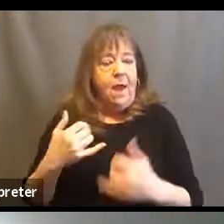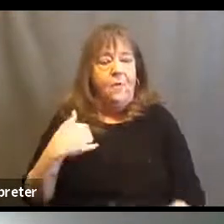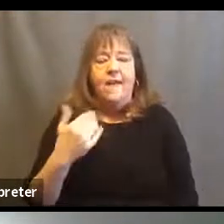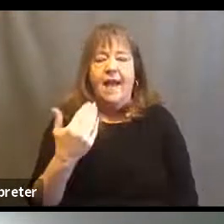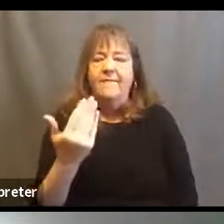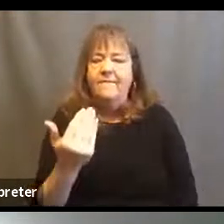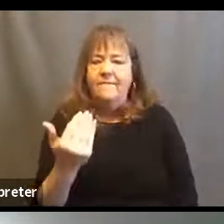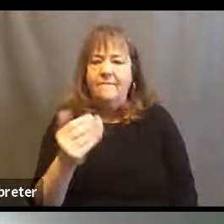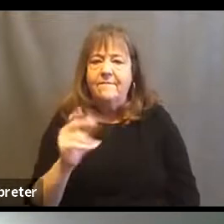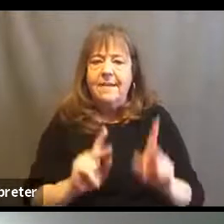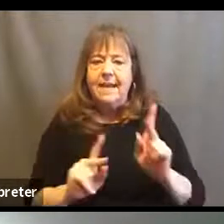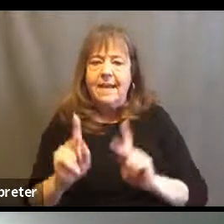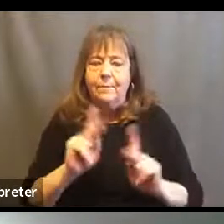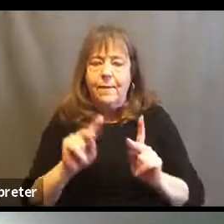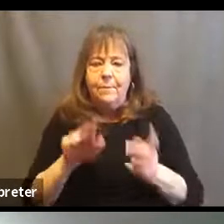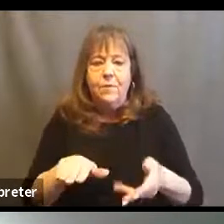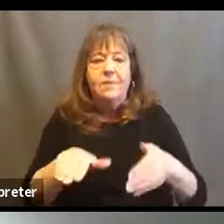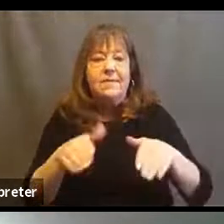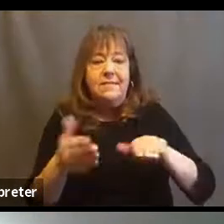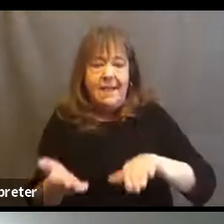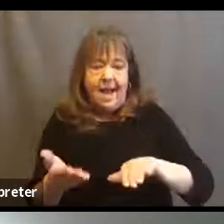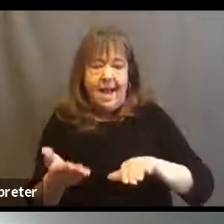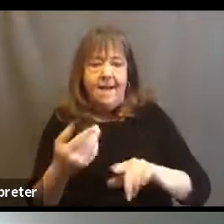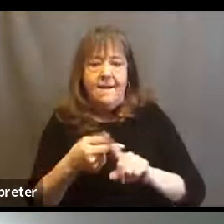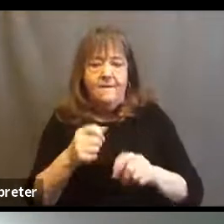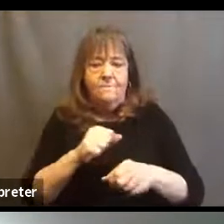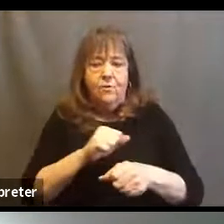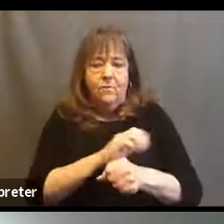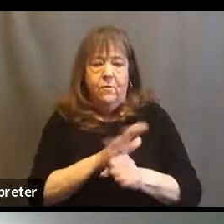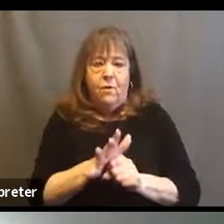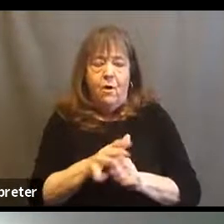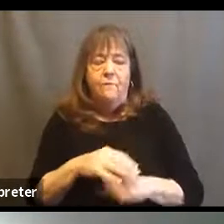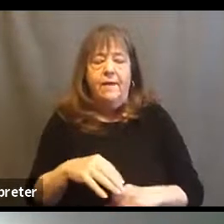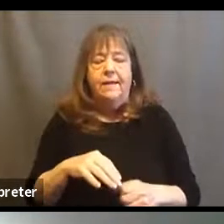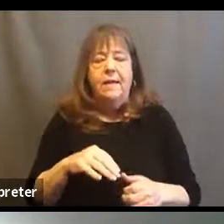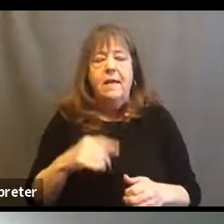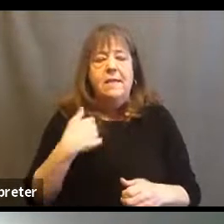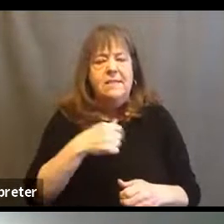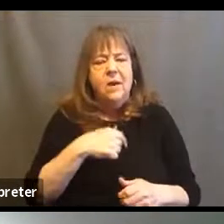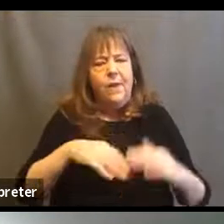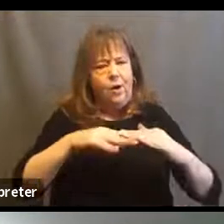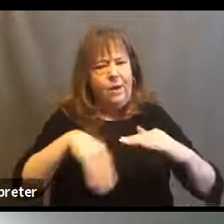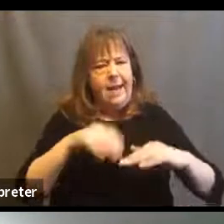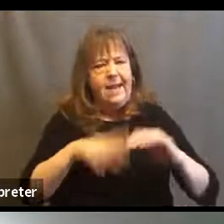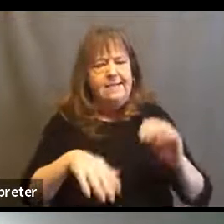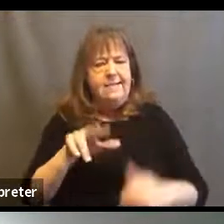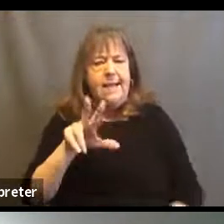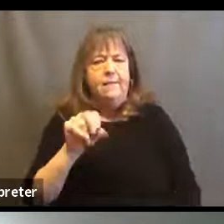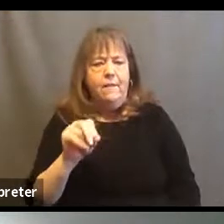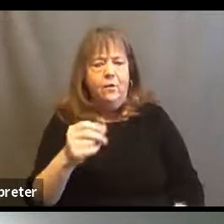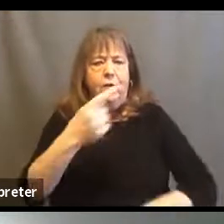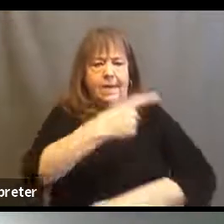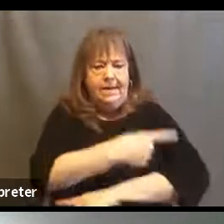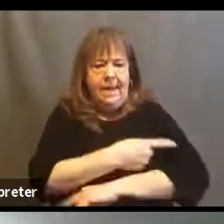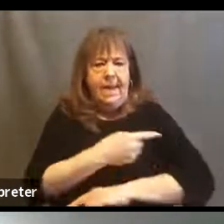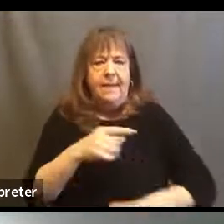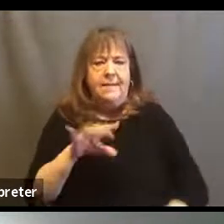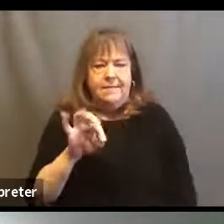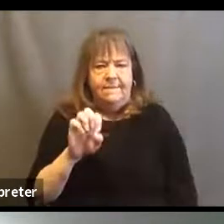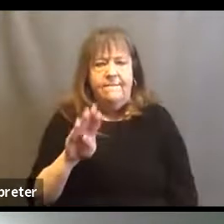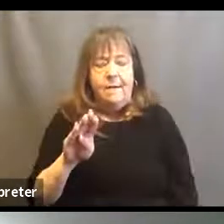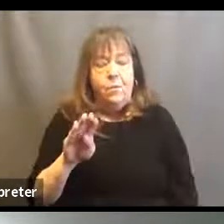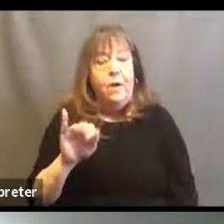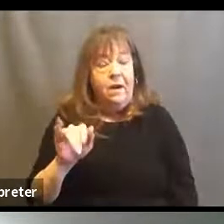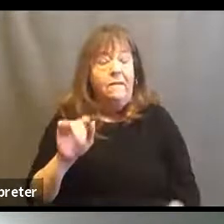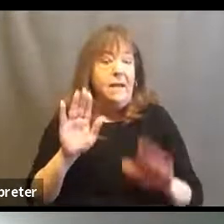15 persons lose their life to this virus. So that puts us on target for coming in at less than 30 deaths for the month of February, which would be great.